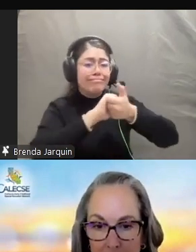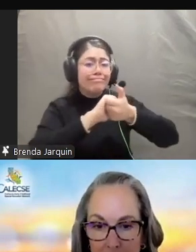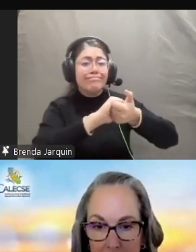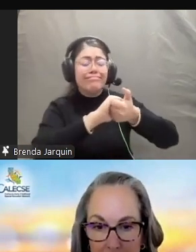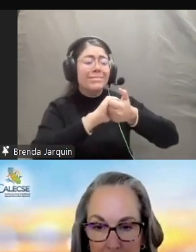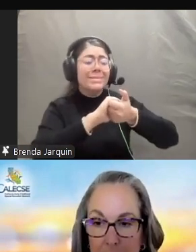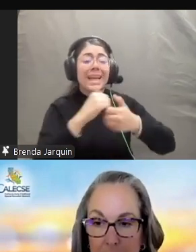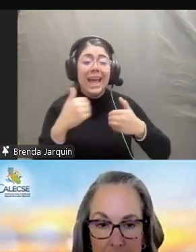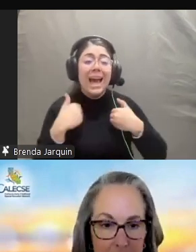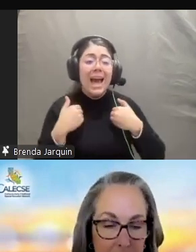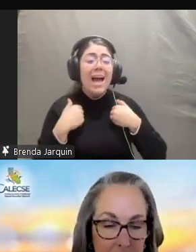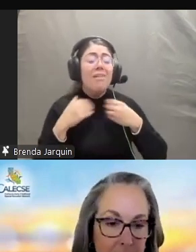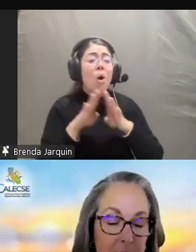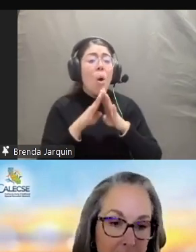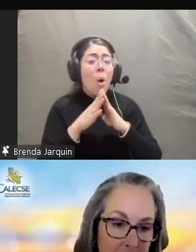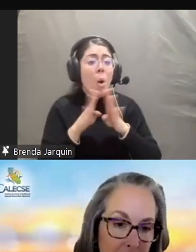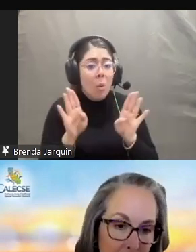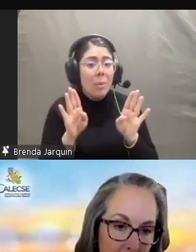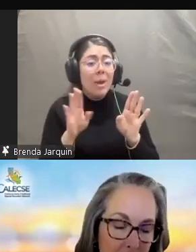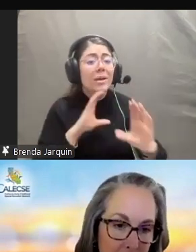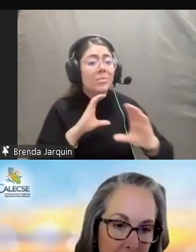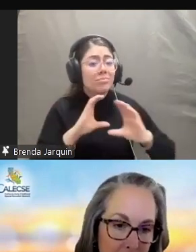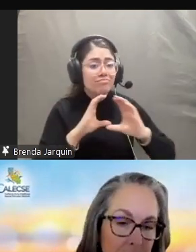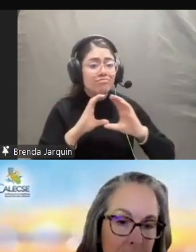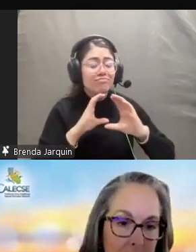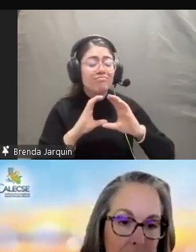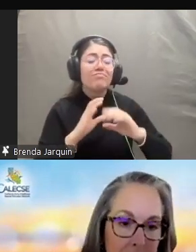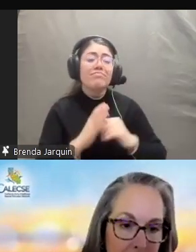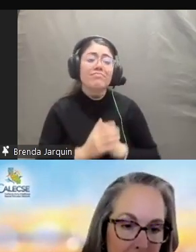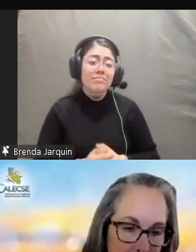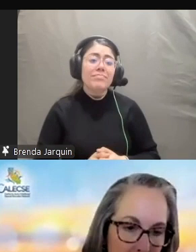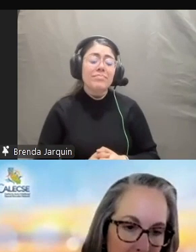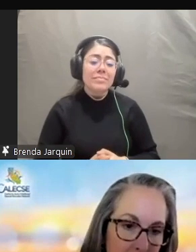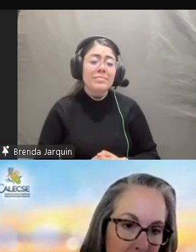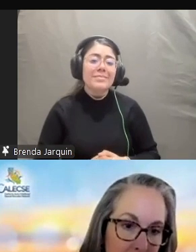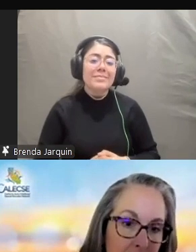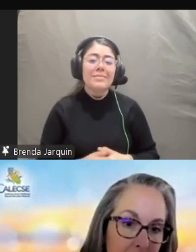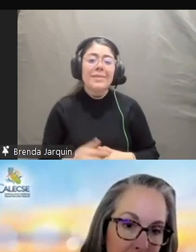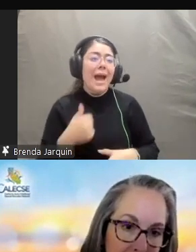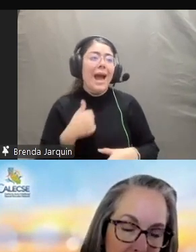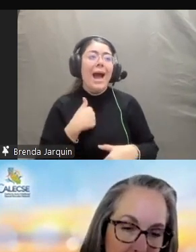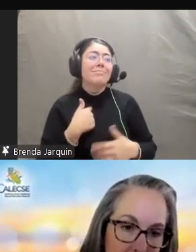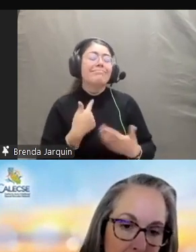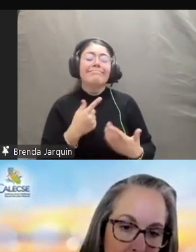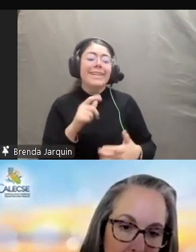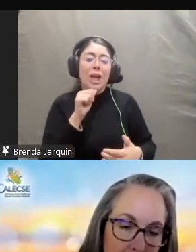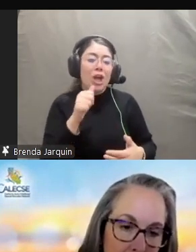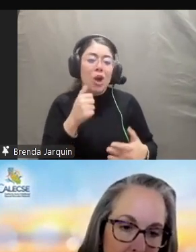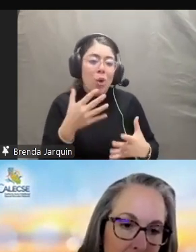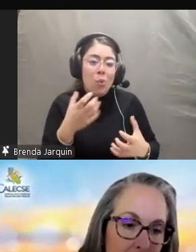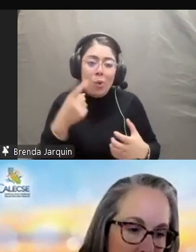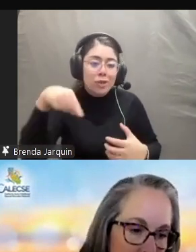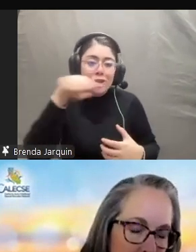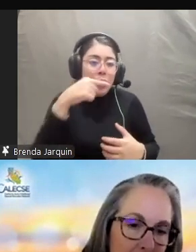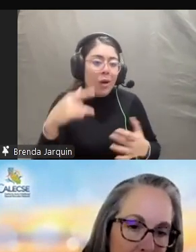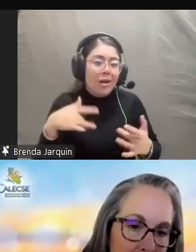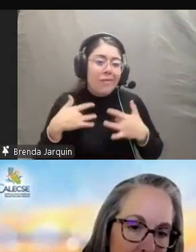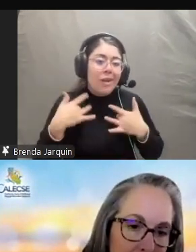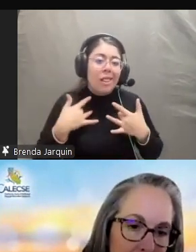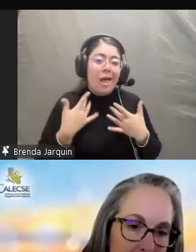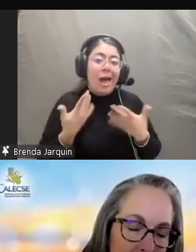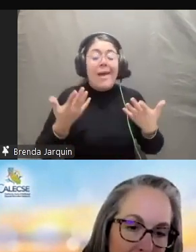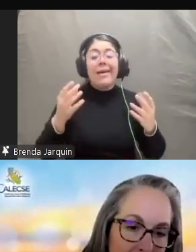that communication. So I don't want you to think like just things, we snapped our fingers and things were like this.